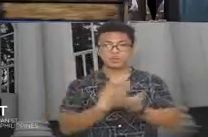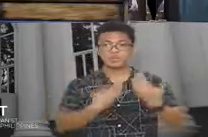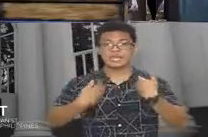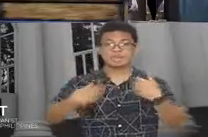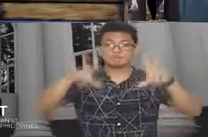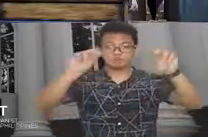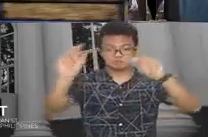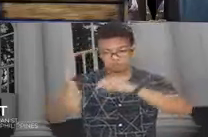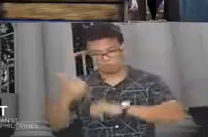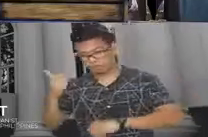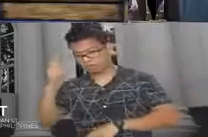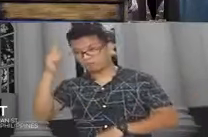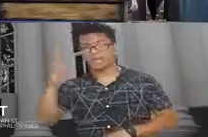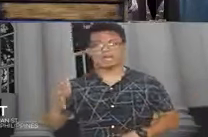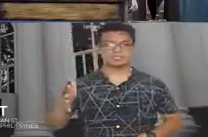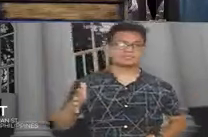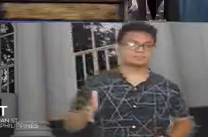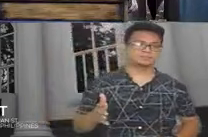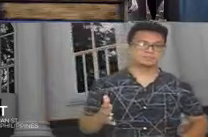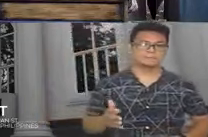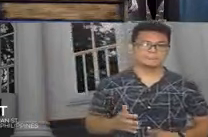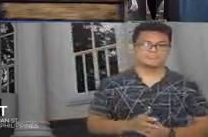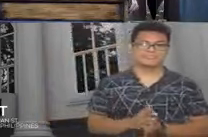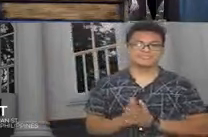We have no other God.